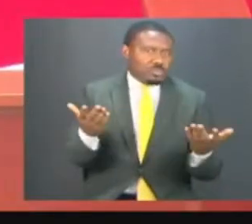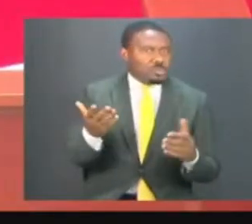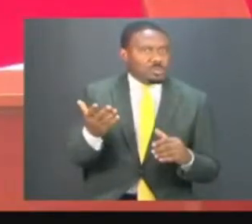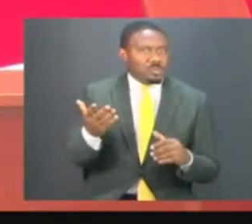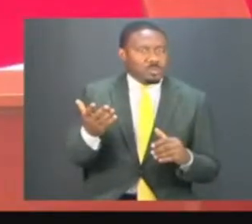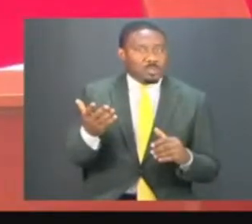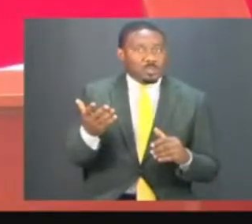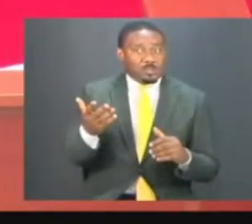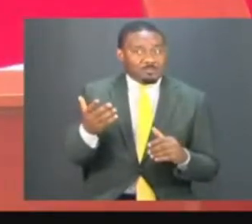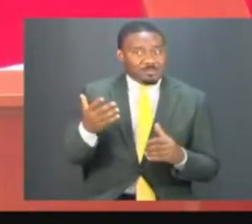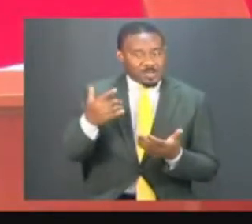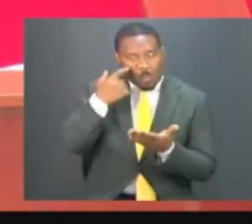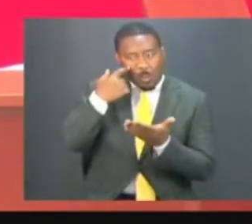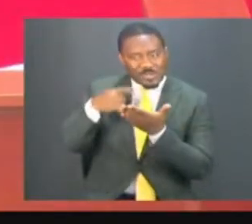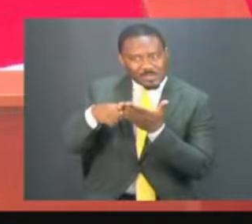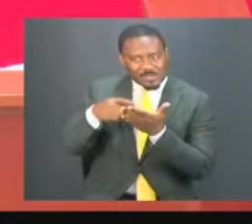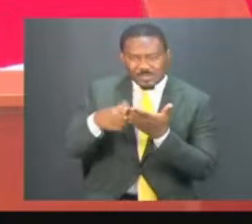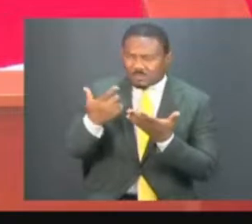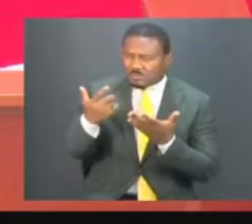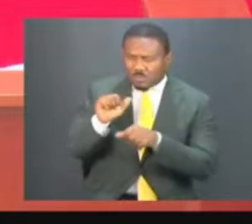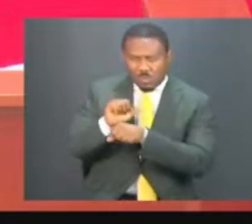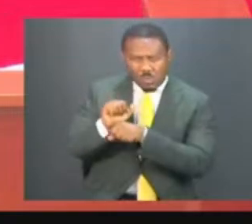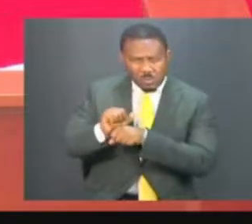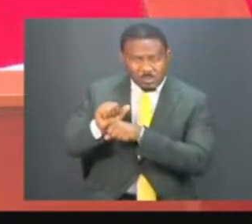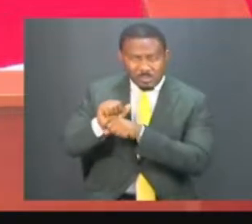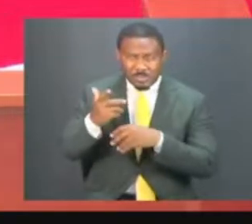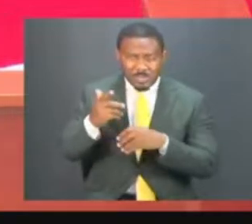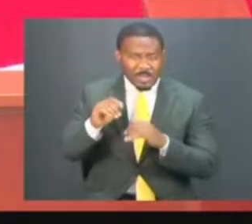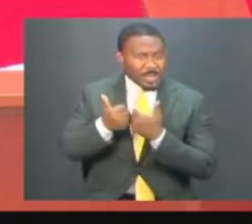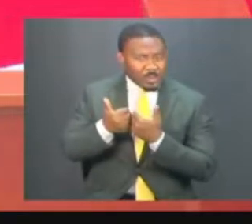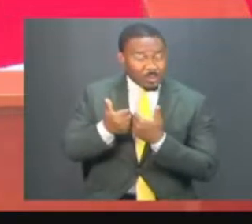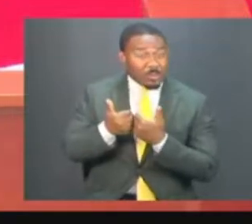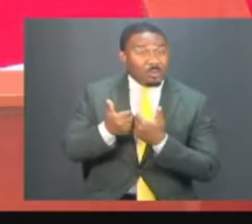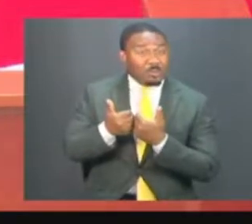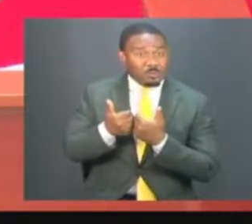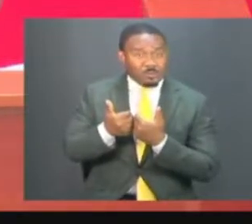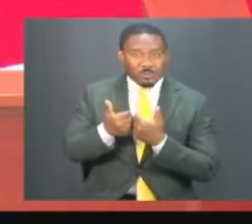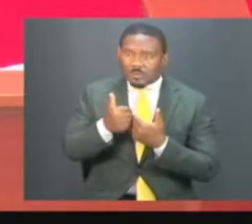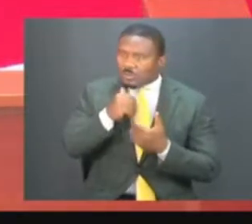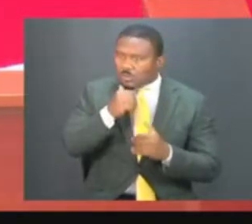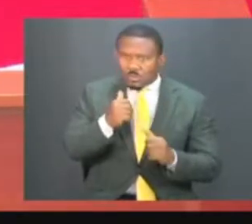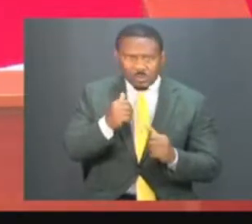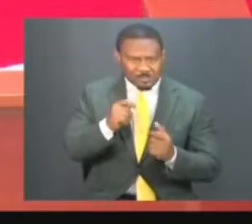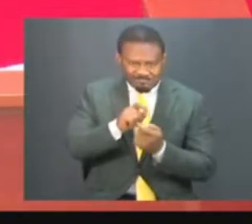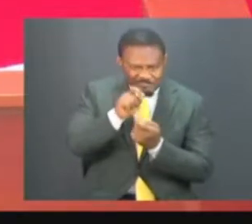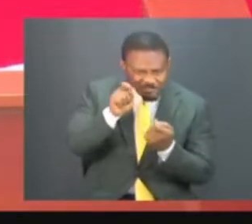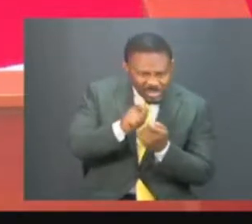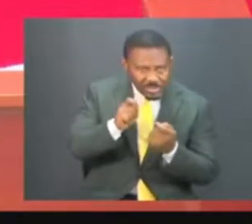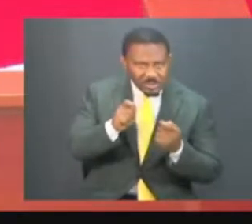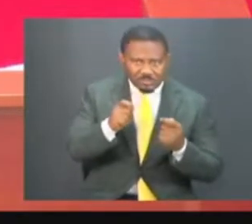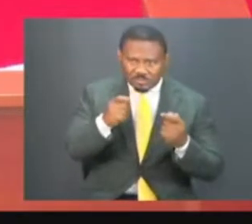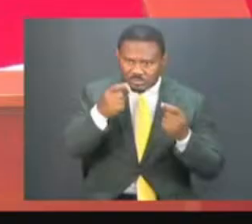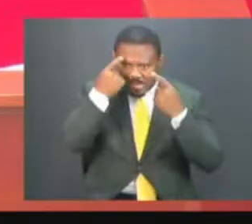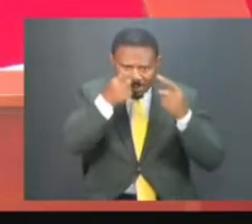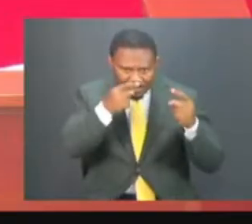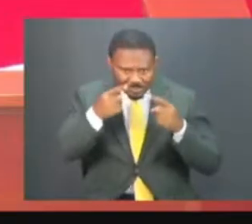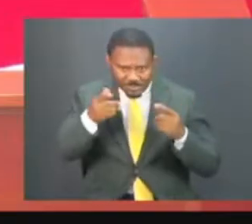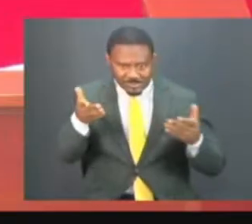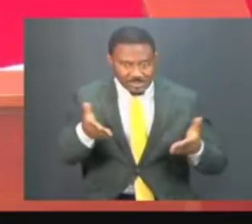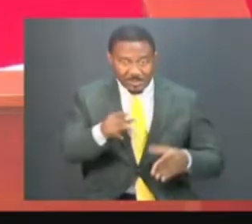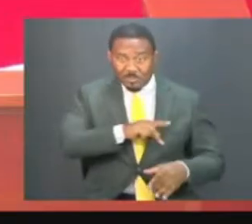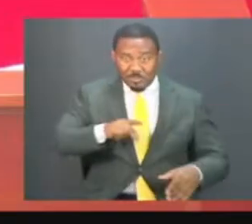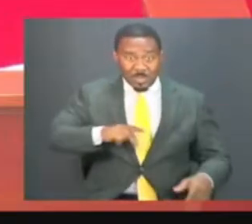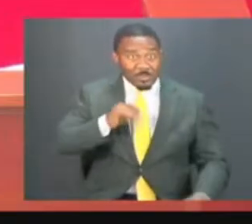has to do with not capturing what happened on the floor of the